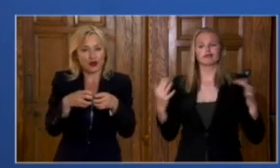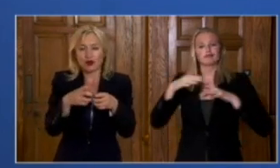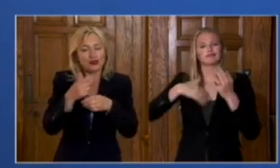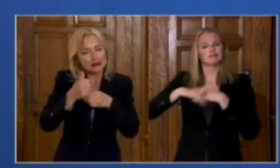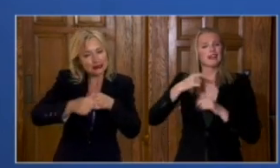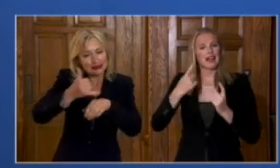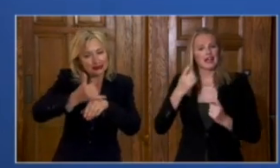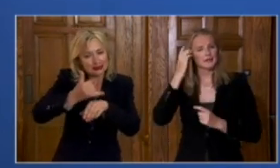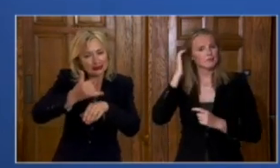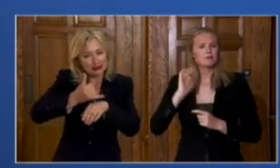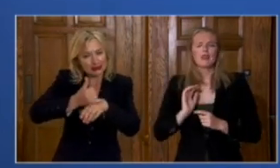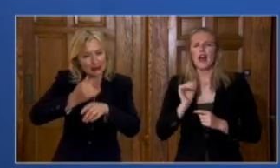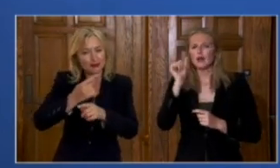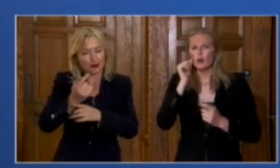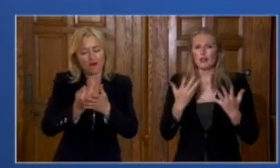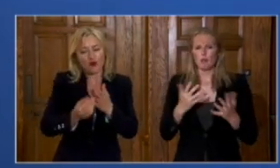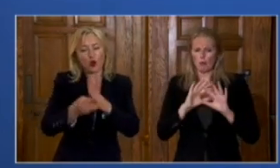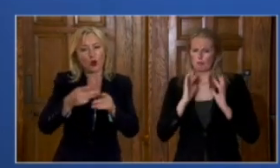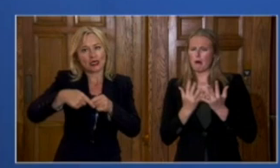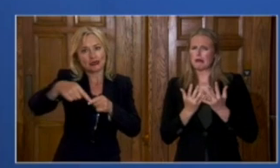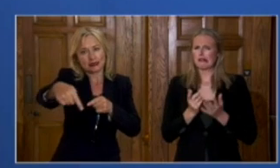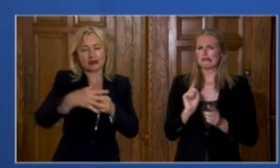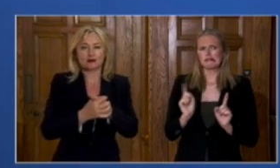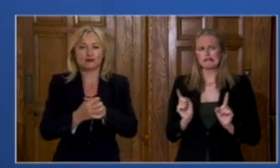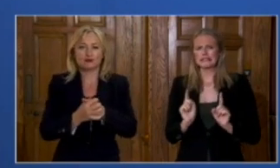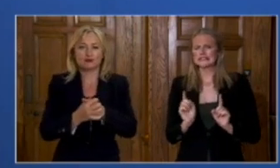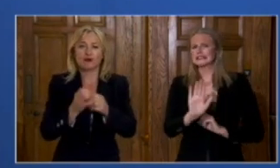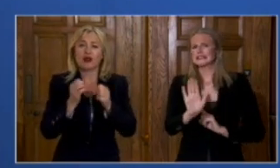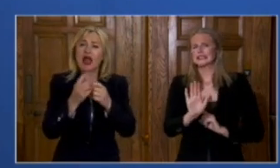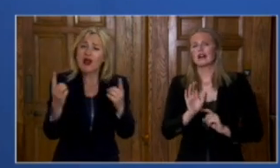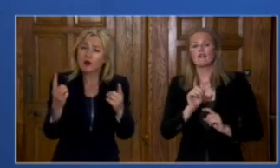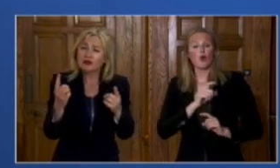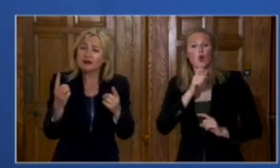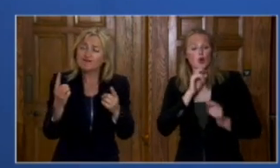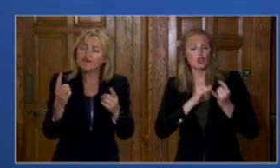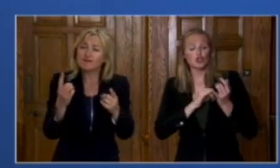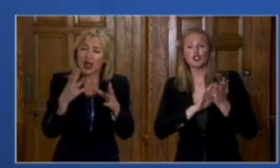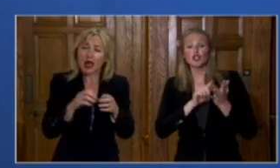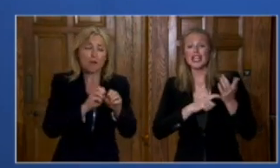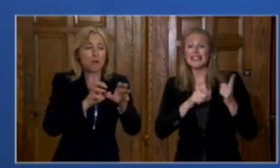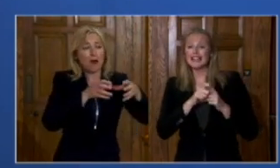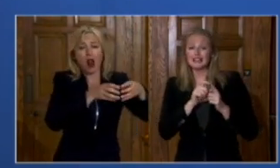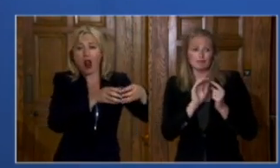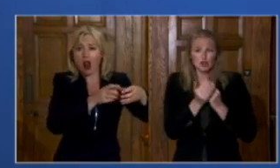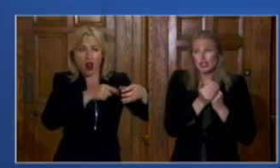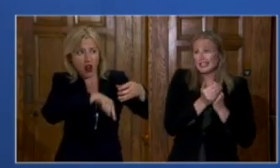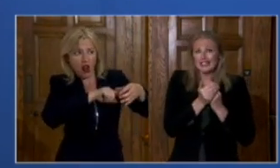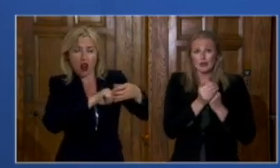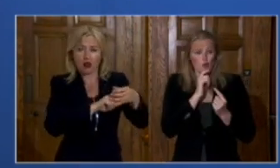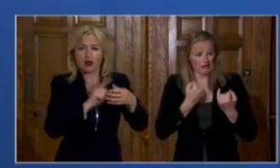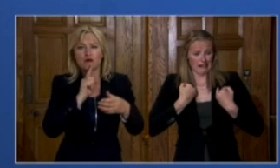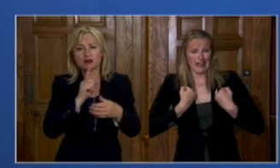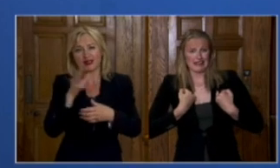not everyone can at this stage form bubbles, and that people who have been advised to shield, including single people with underlying health conditions,